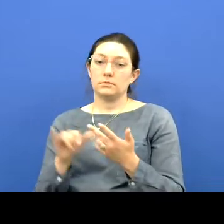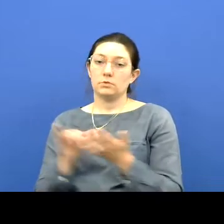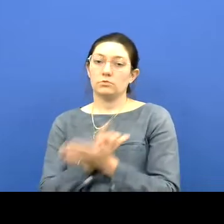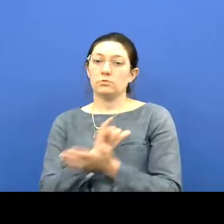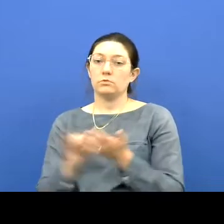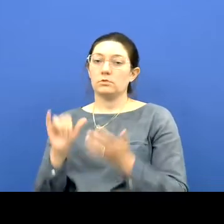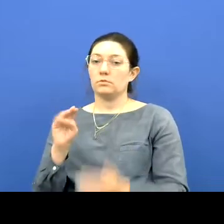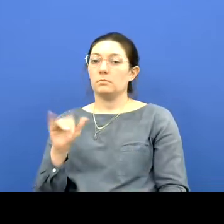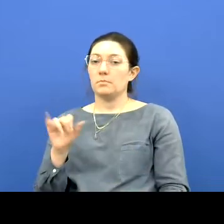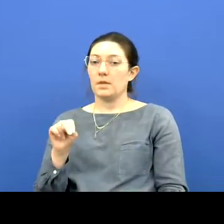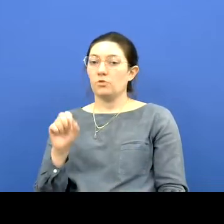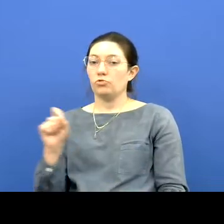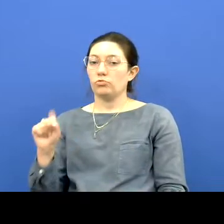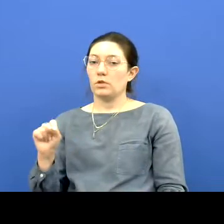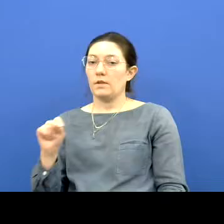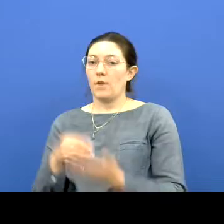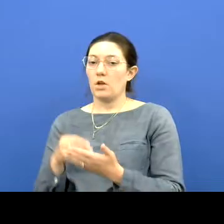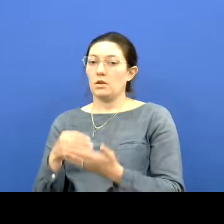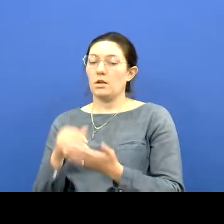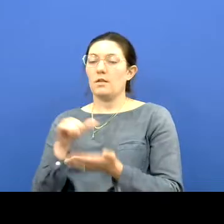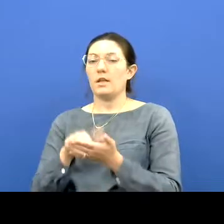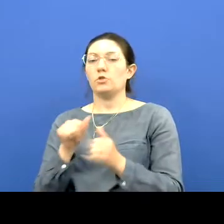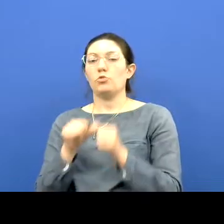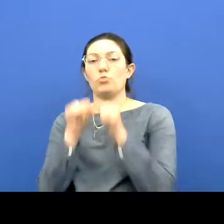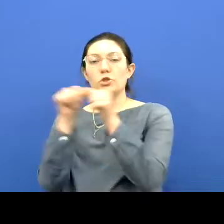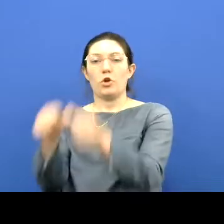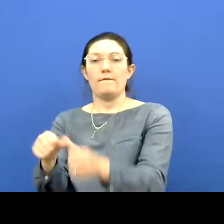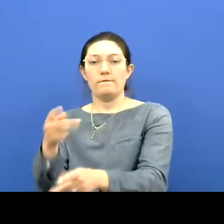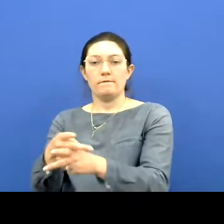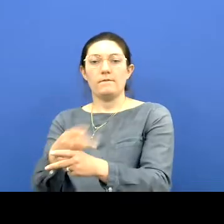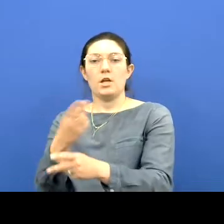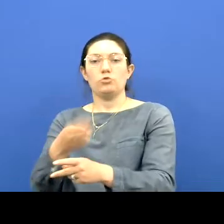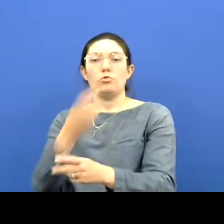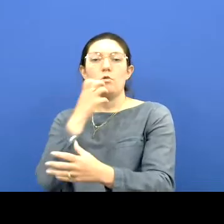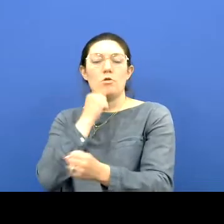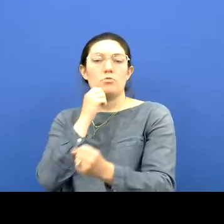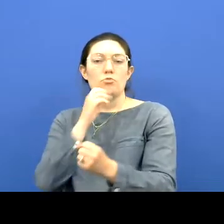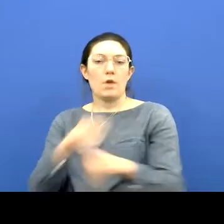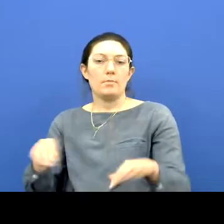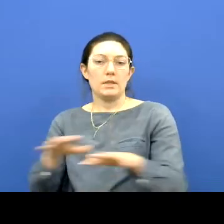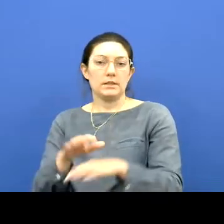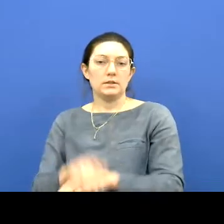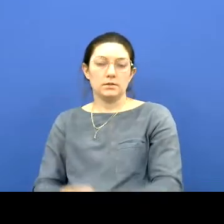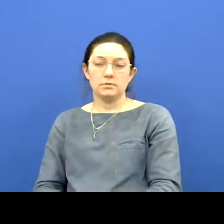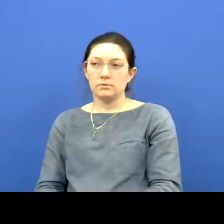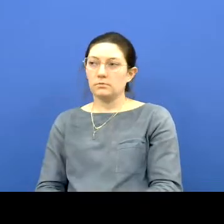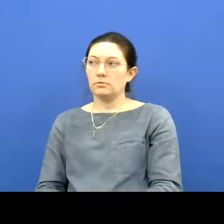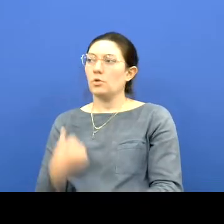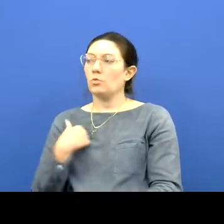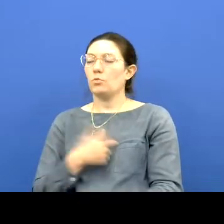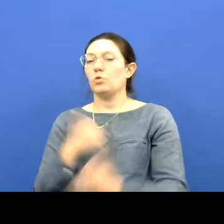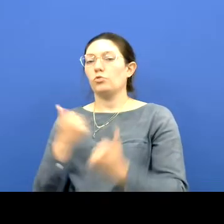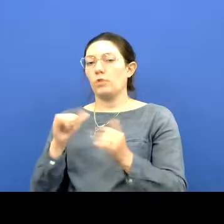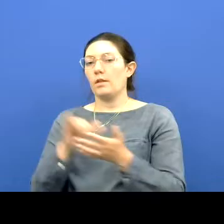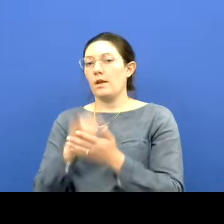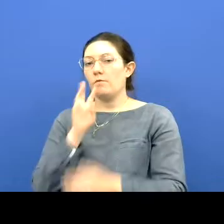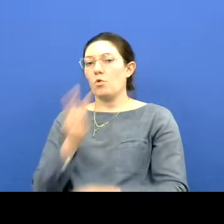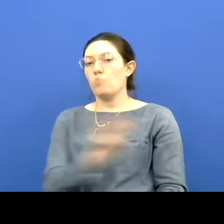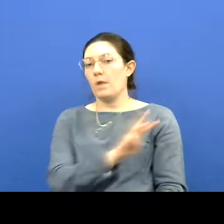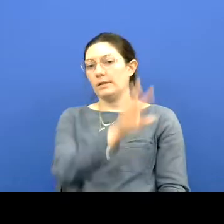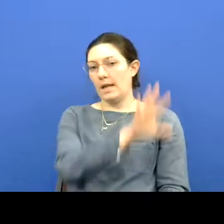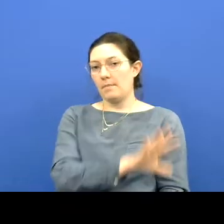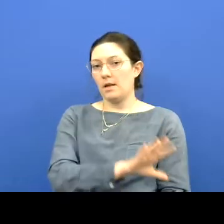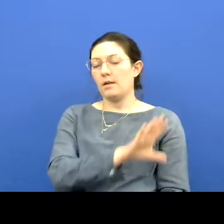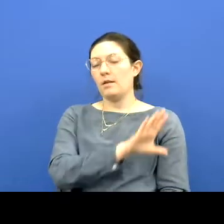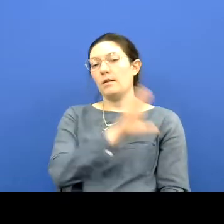Street funding. That's to preserve historic properties. We're looking to do that for the West Hamlet, and most